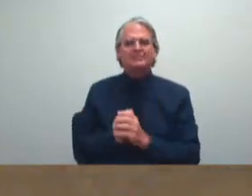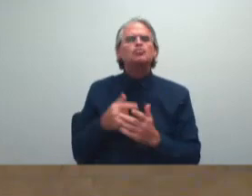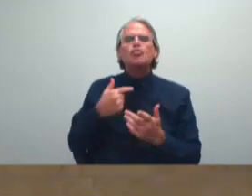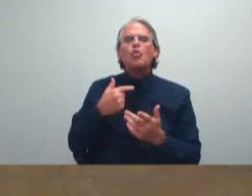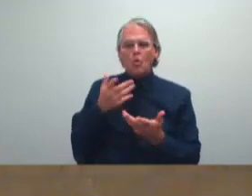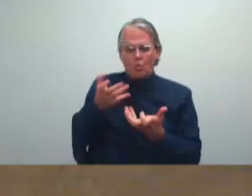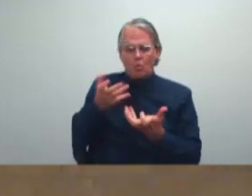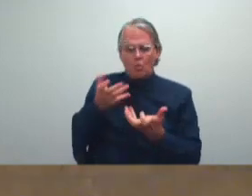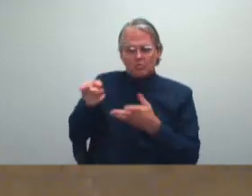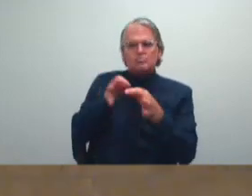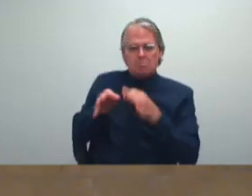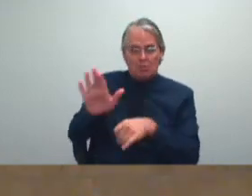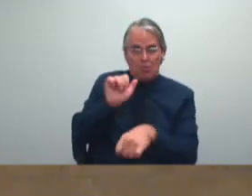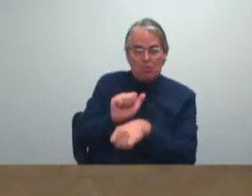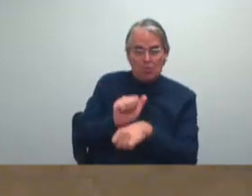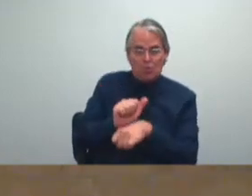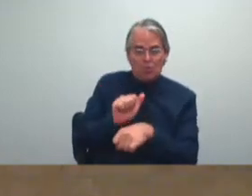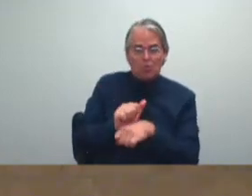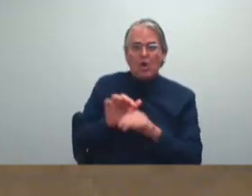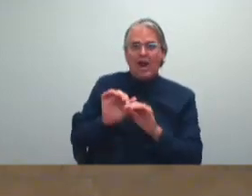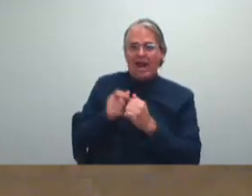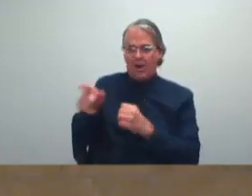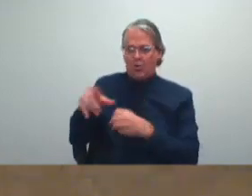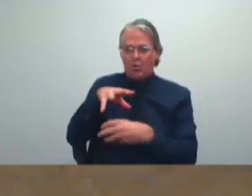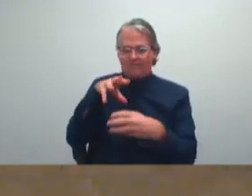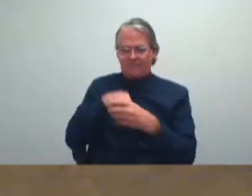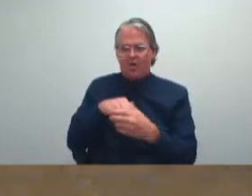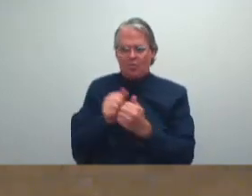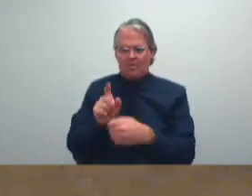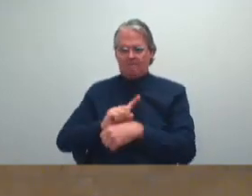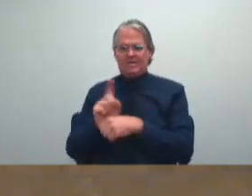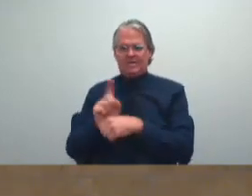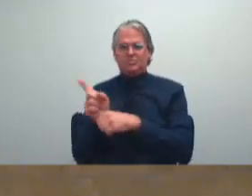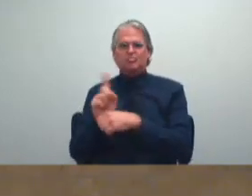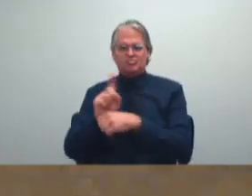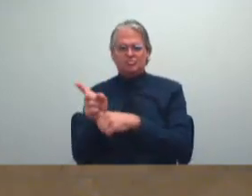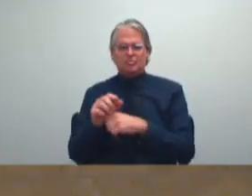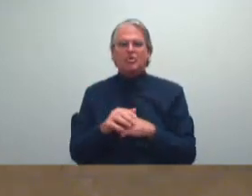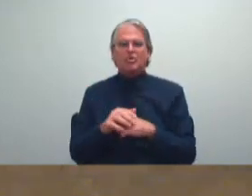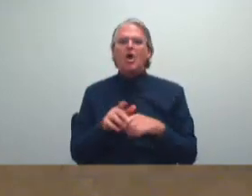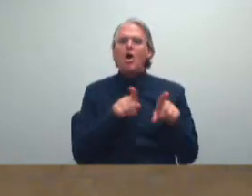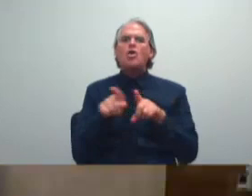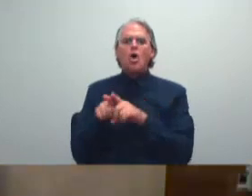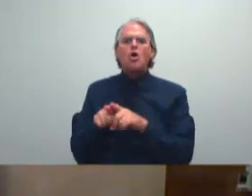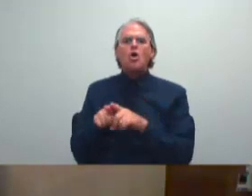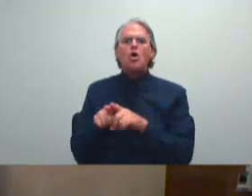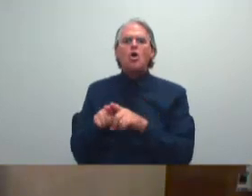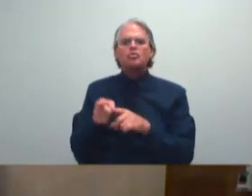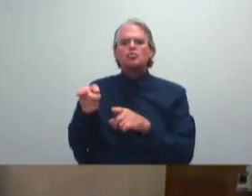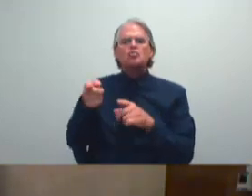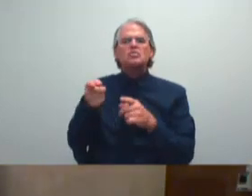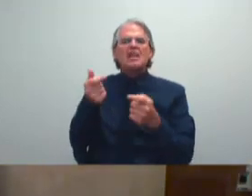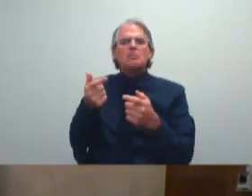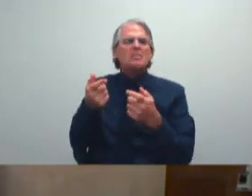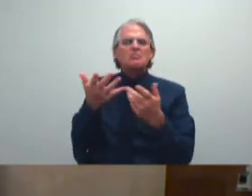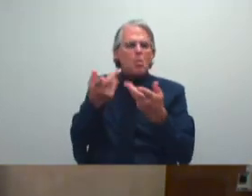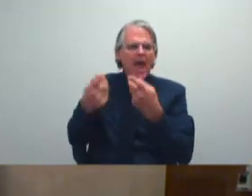talk about your participation with the meter, but also maybe a little bit about what's happening at the health department. All right.